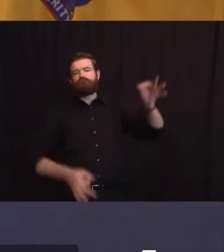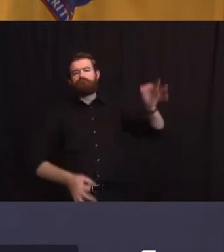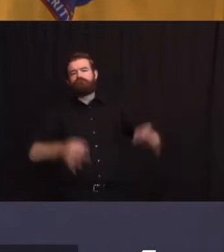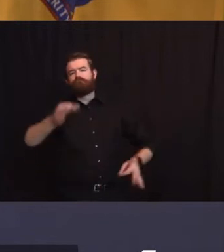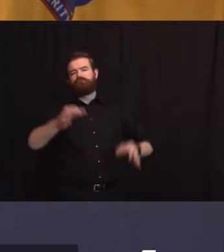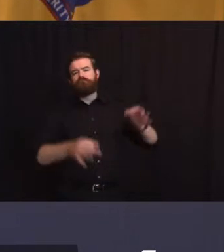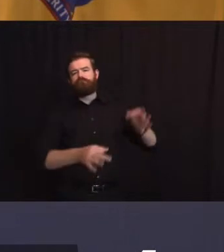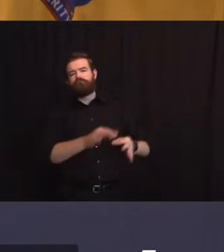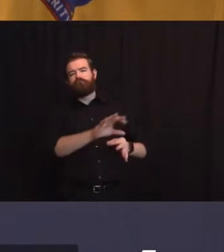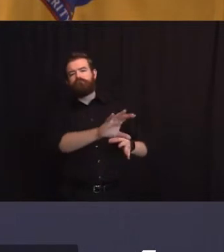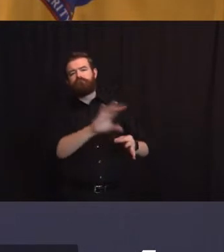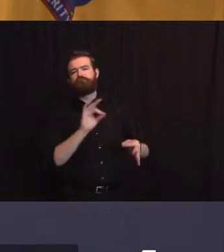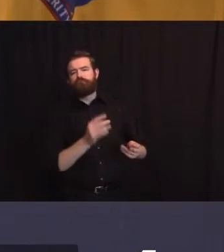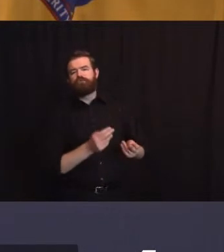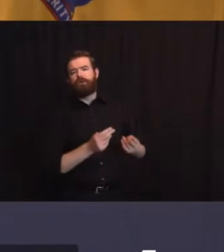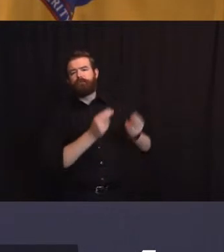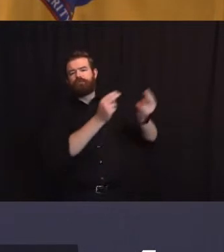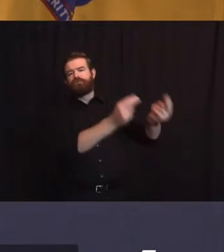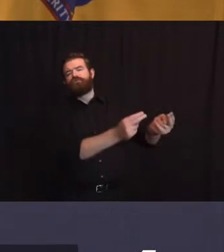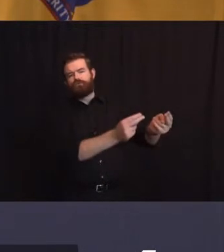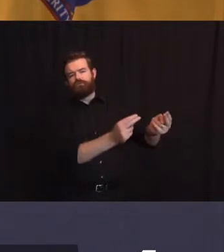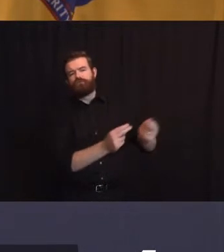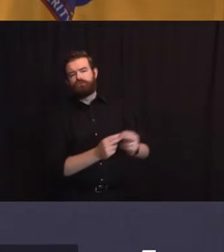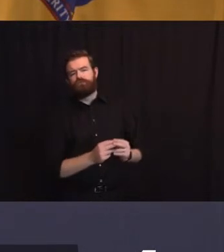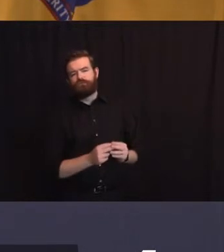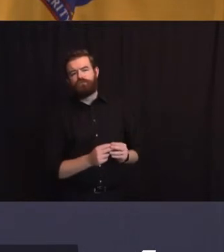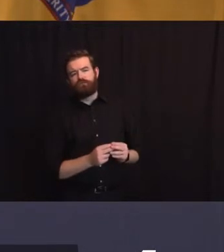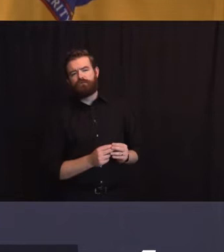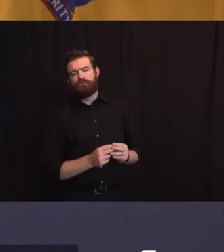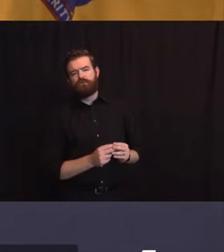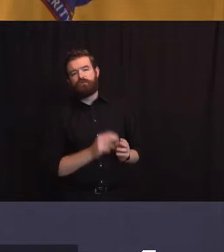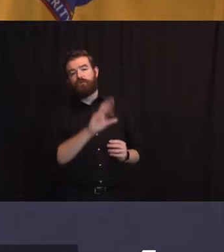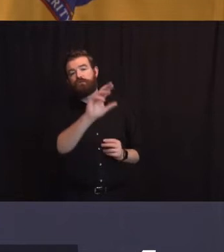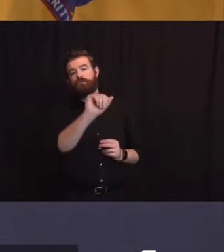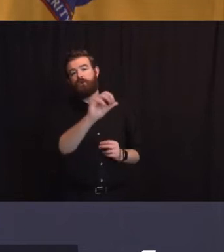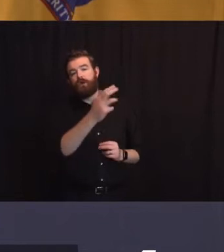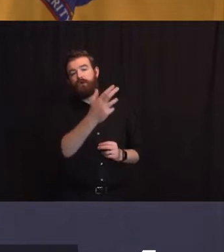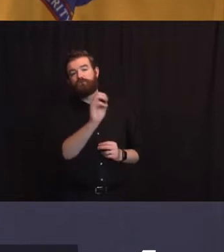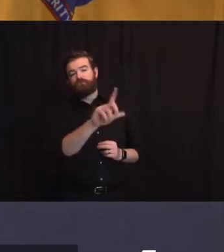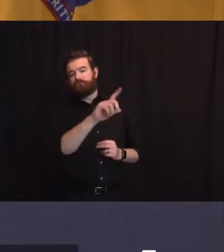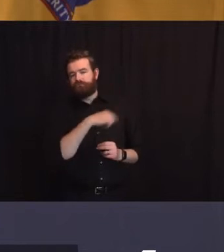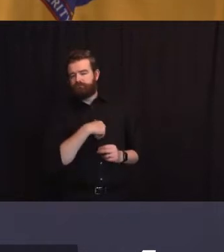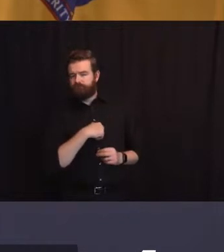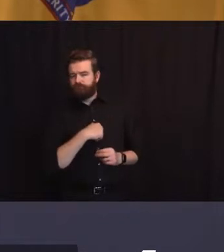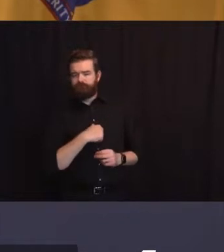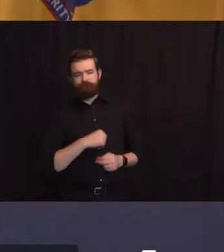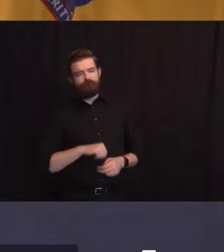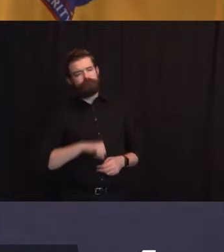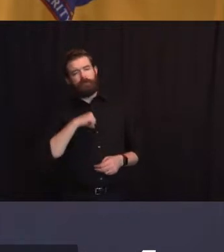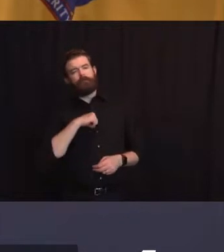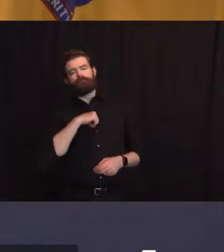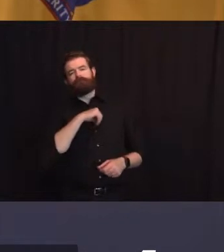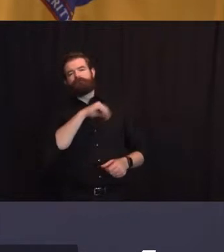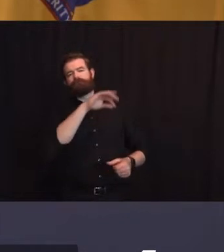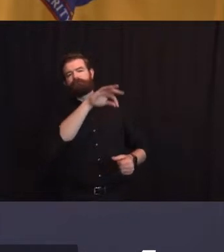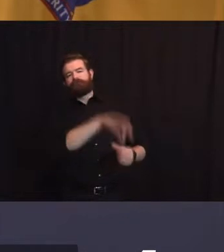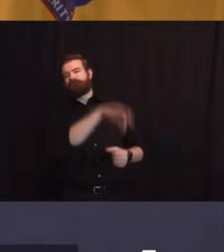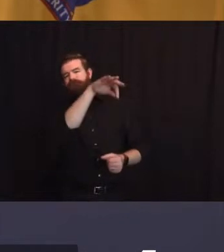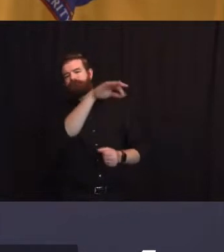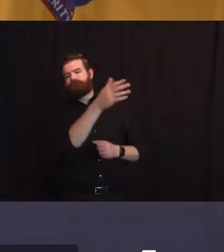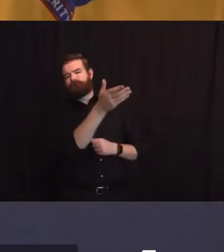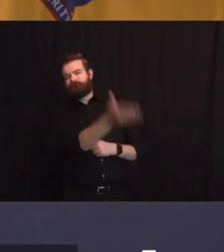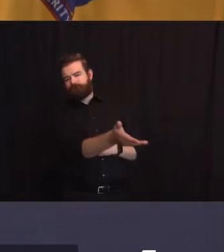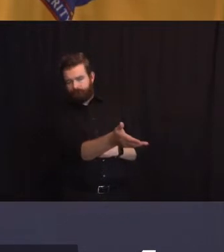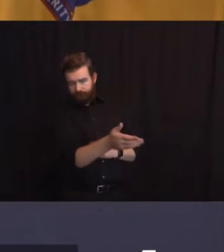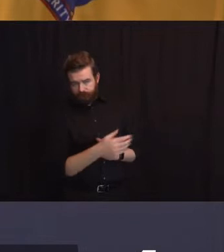Rachel, I'm incredibly proud and honored to have nominated her, and I look forward to that process